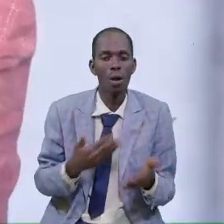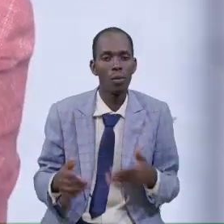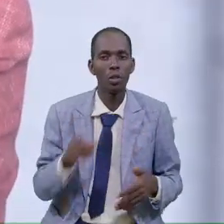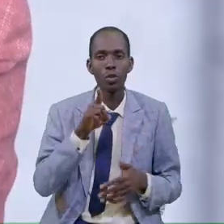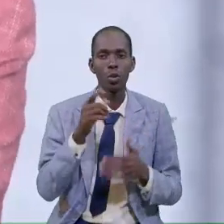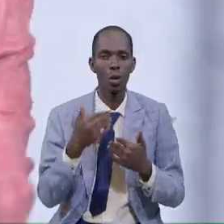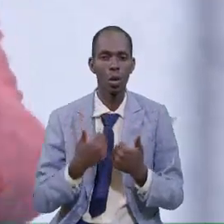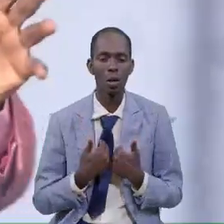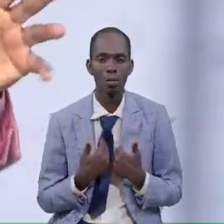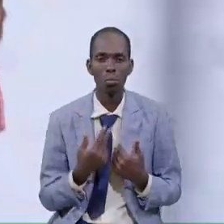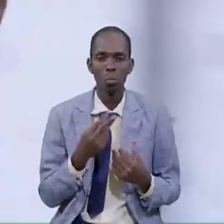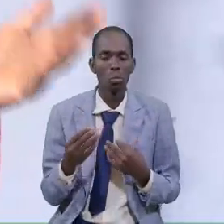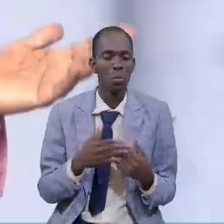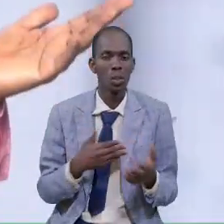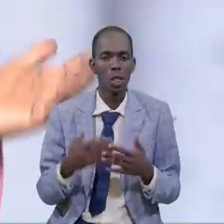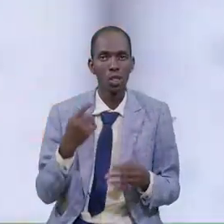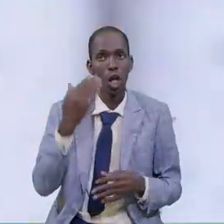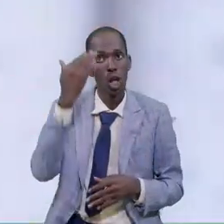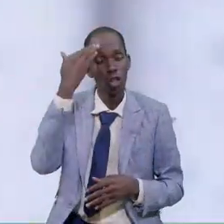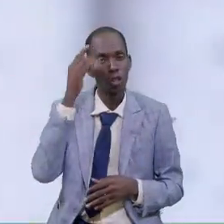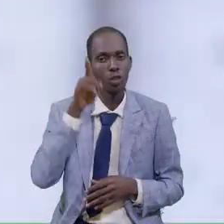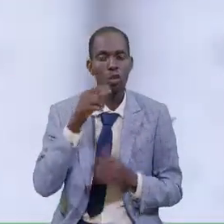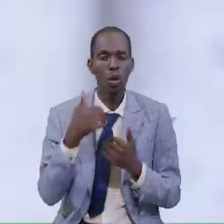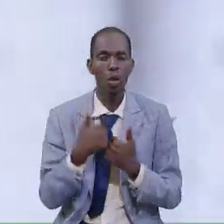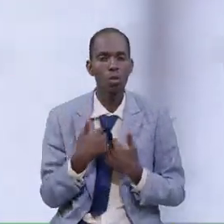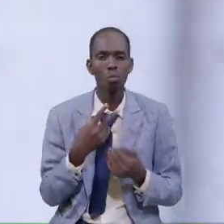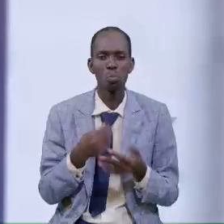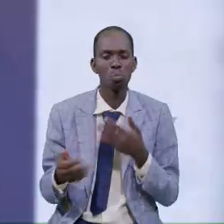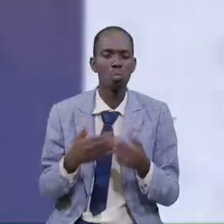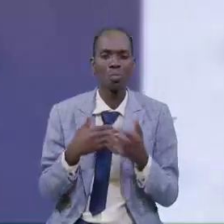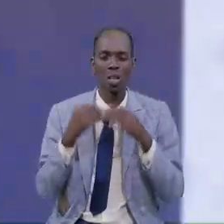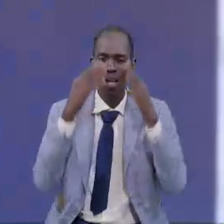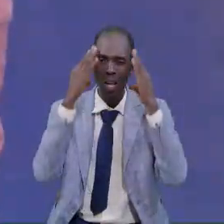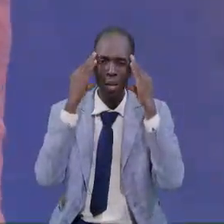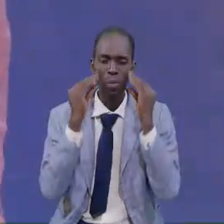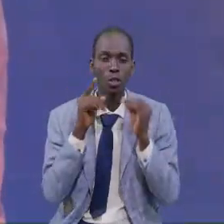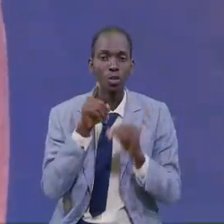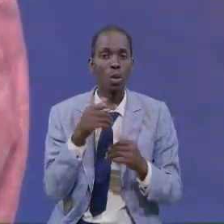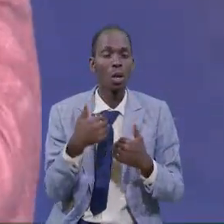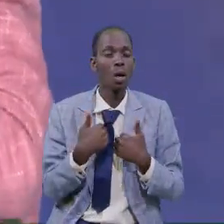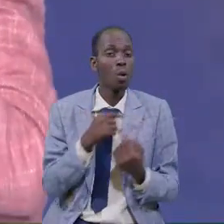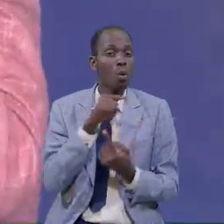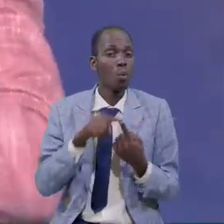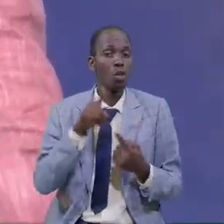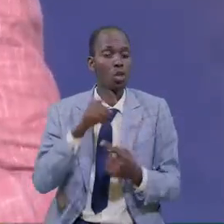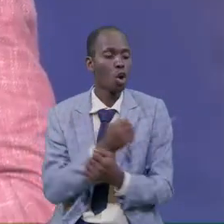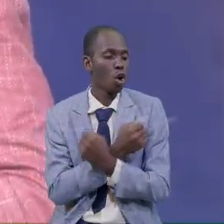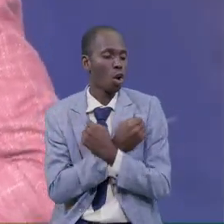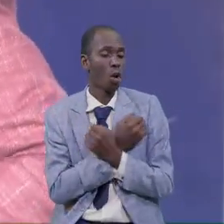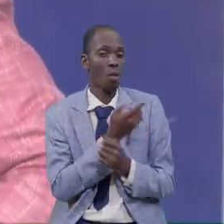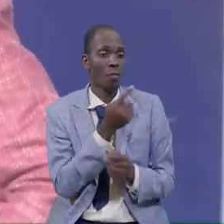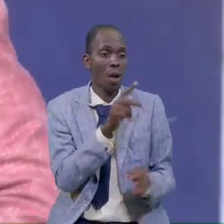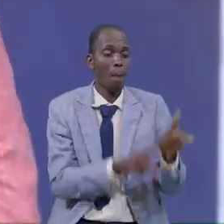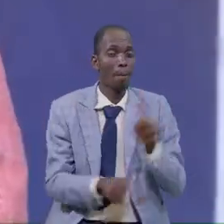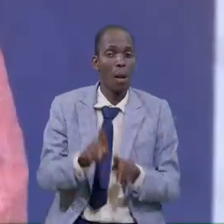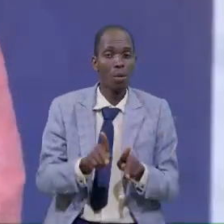you have, whatever experience you have, when you love the people, and loving the people, a change